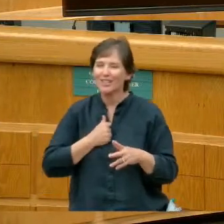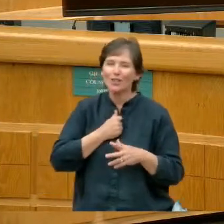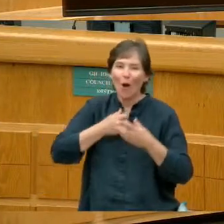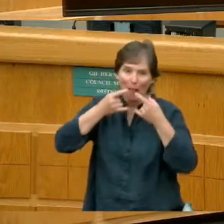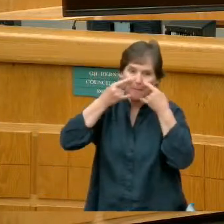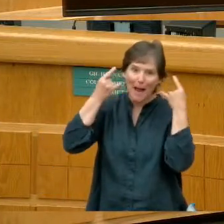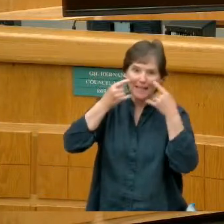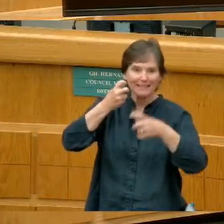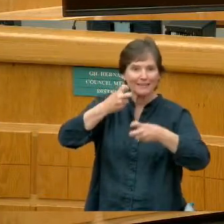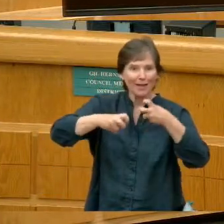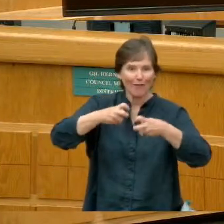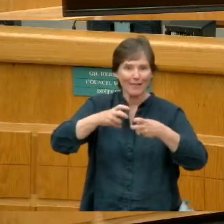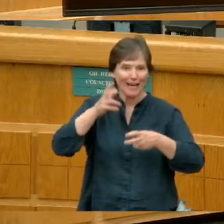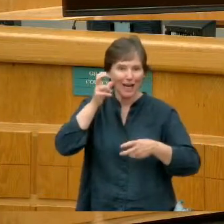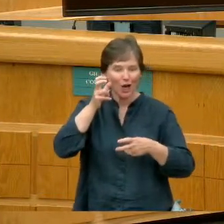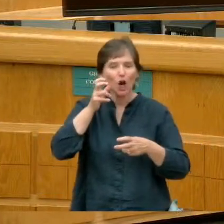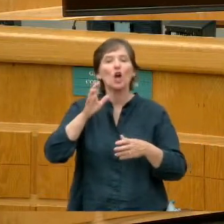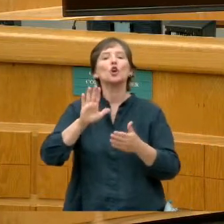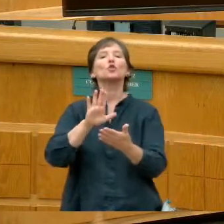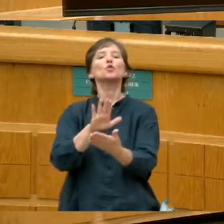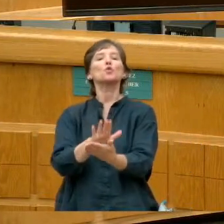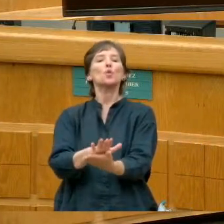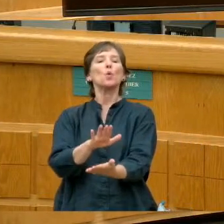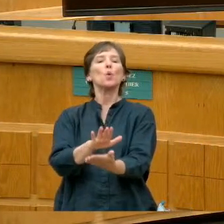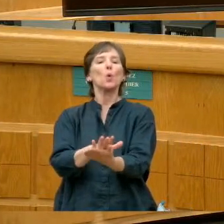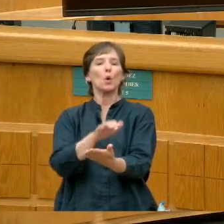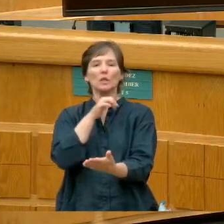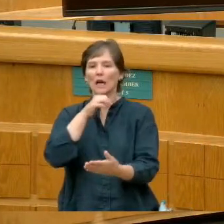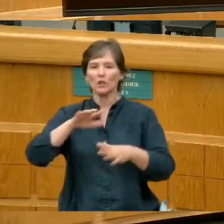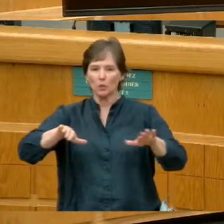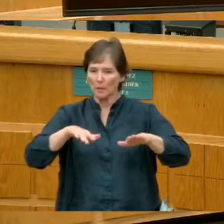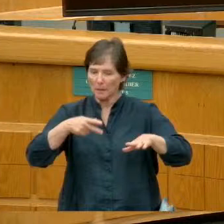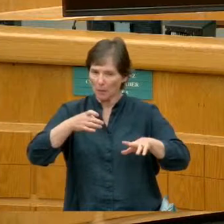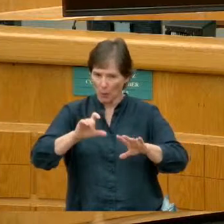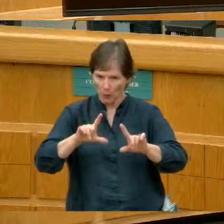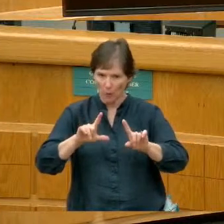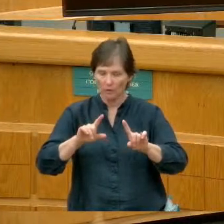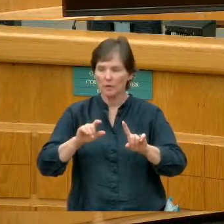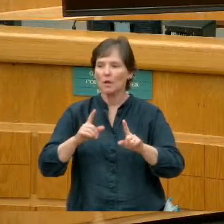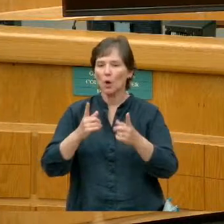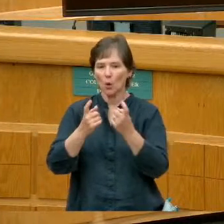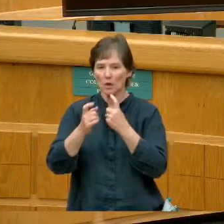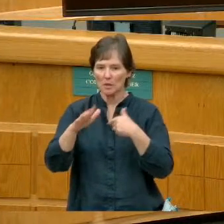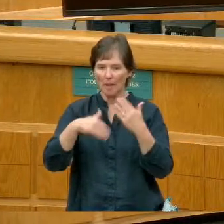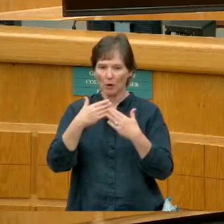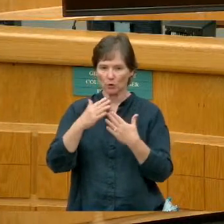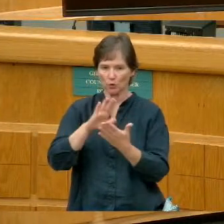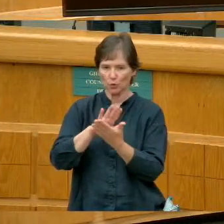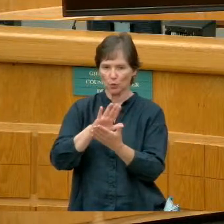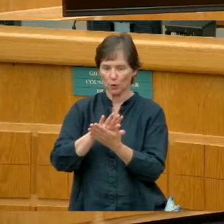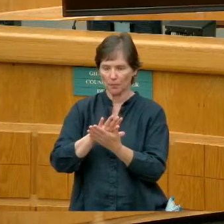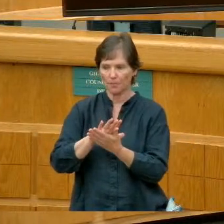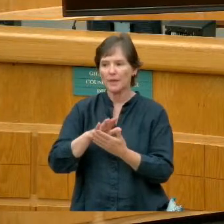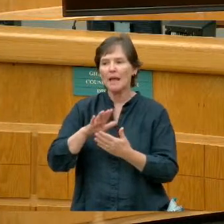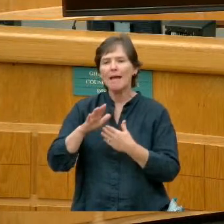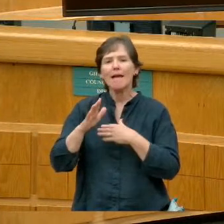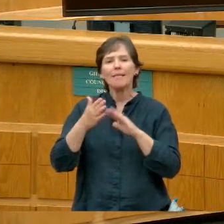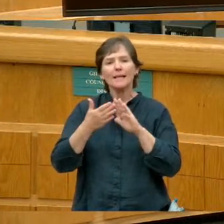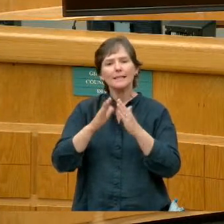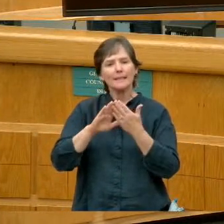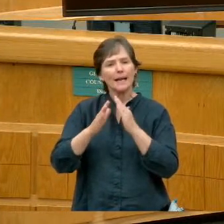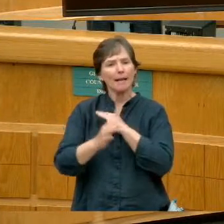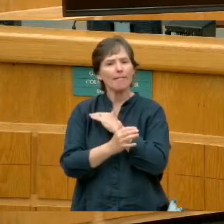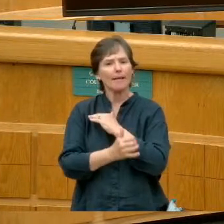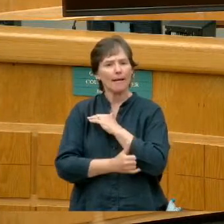we can't talk right here. Schools. So the city or the county doesn't have jurisdiction over schools, but I was speaking with the